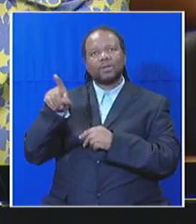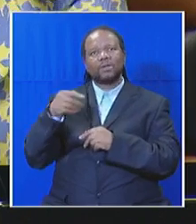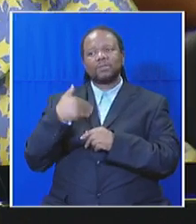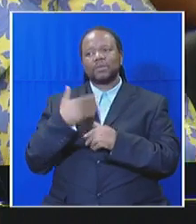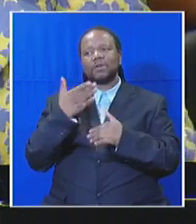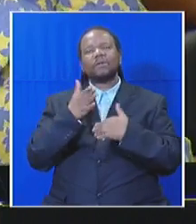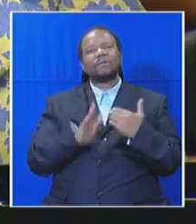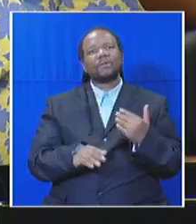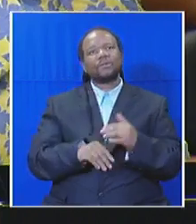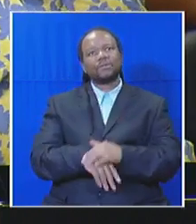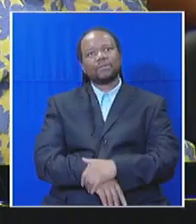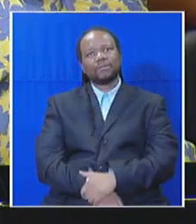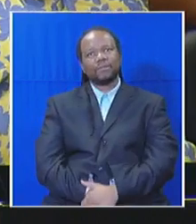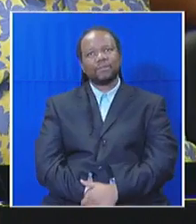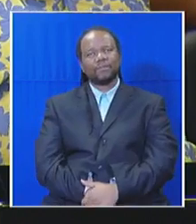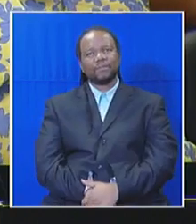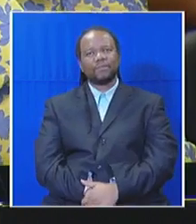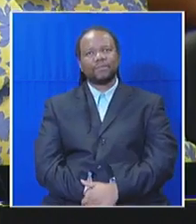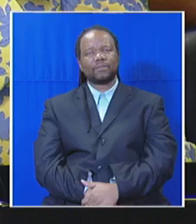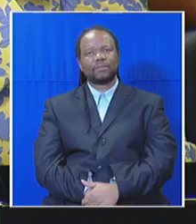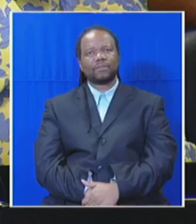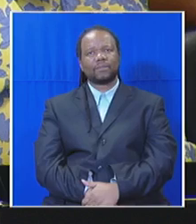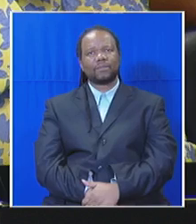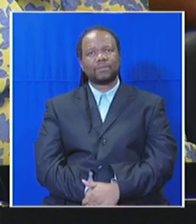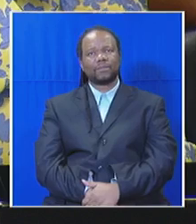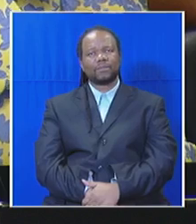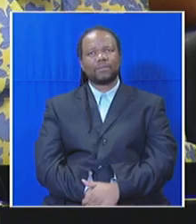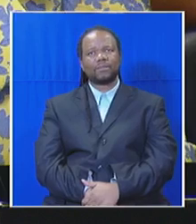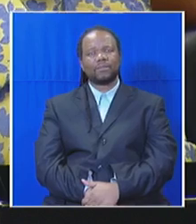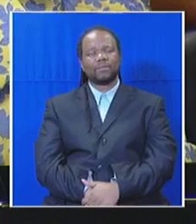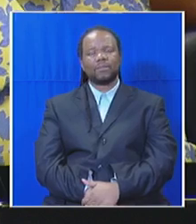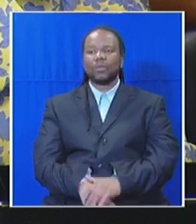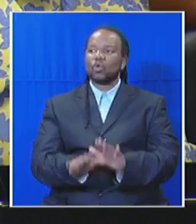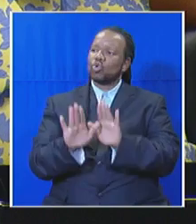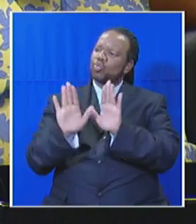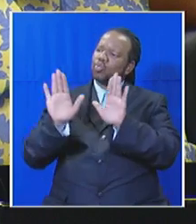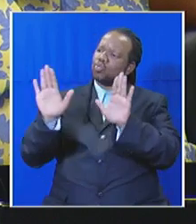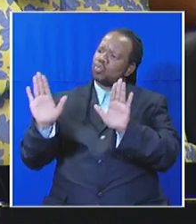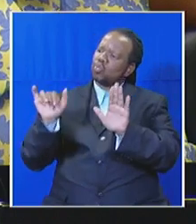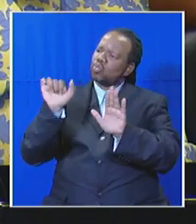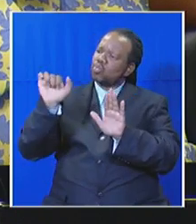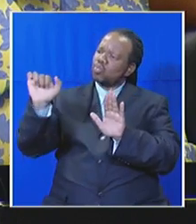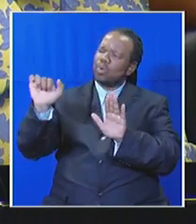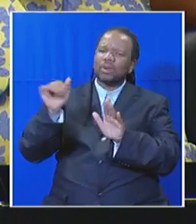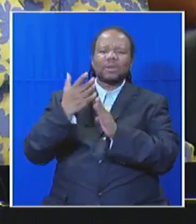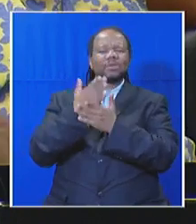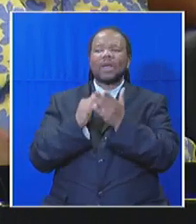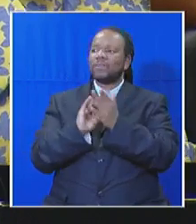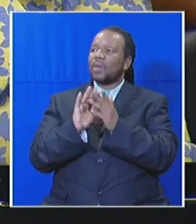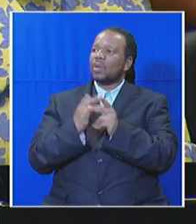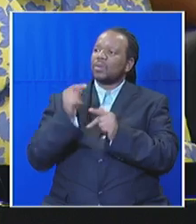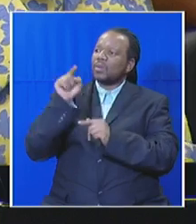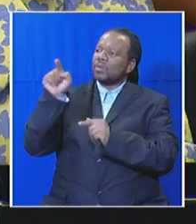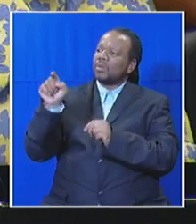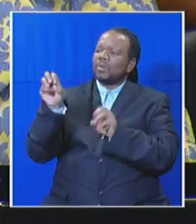be recognized, Madam Speaker, No. on a point of order? You The must President- allow yourself not to be recognized sometimes. It's